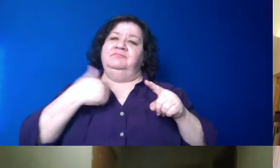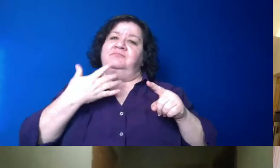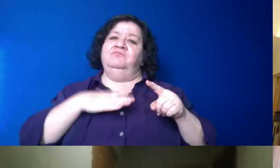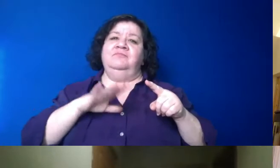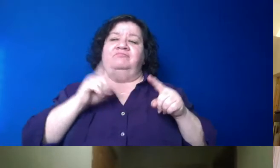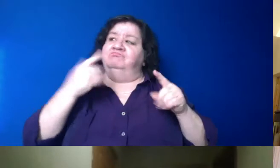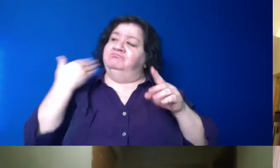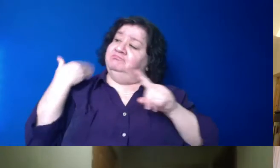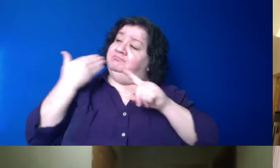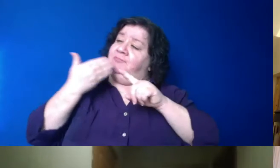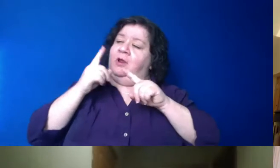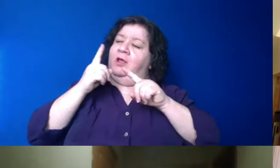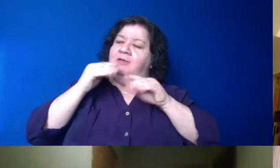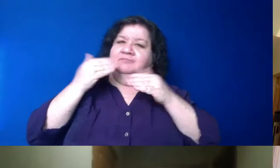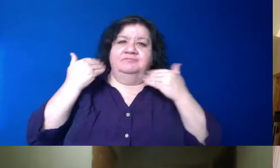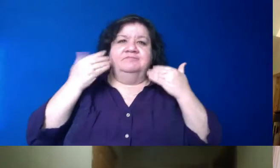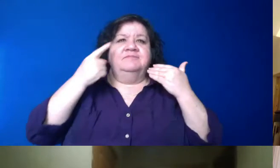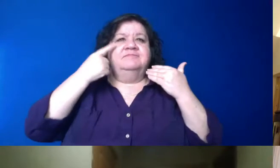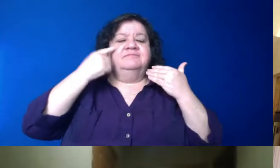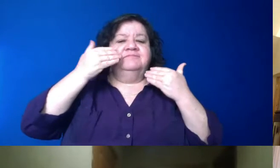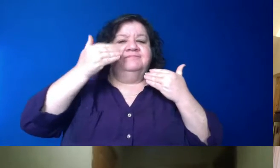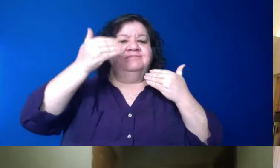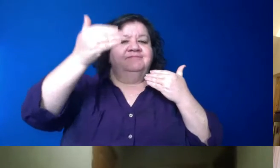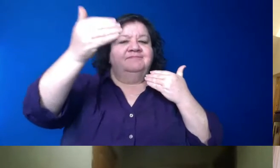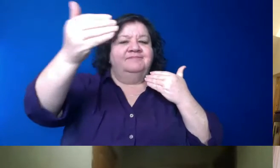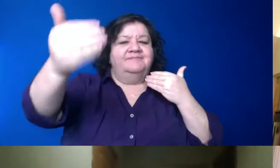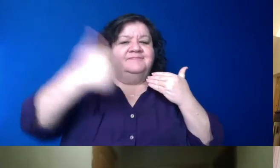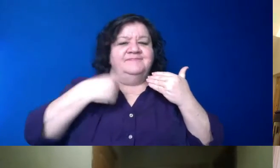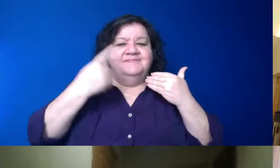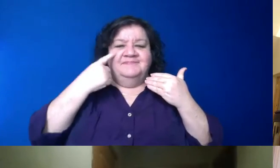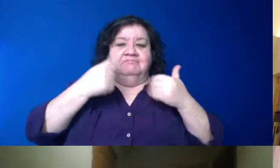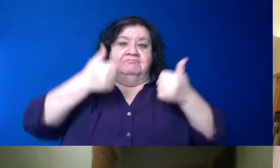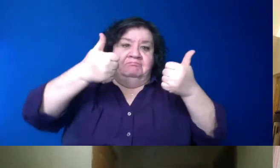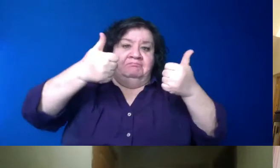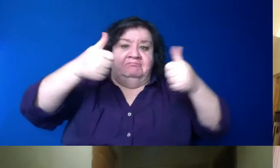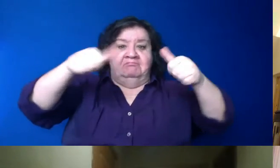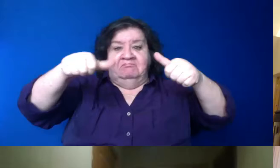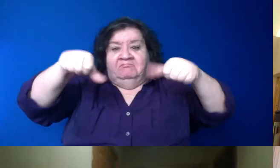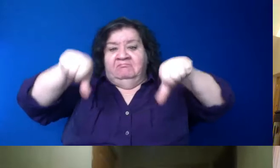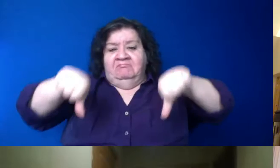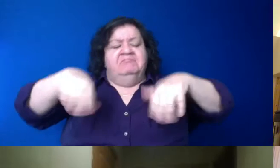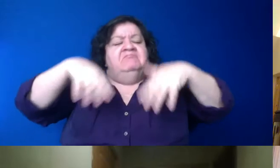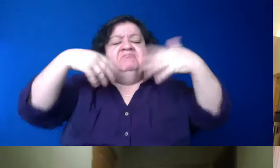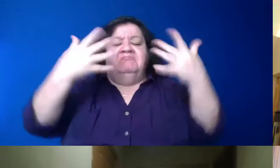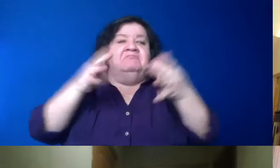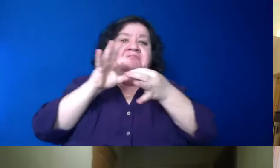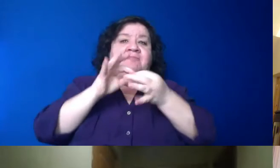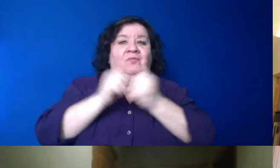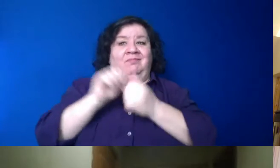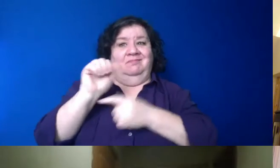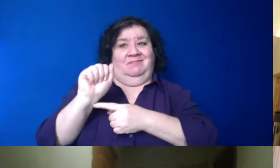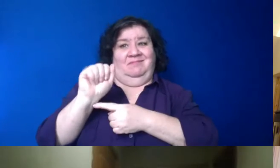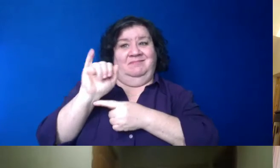be an immediate priority, but it's something that I'm keeping on the back burner as something we got to keep an eye on and maybe do